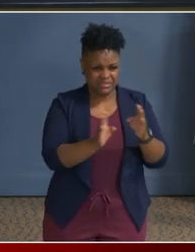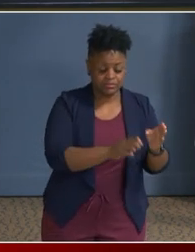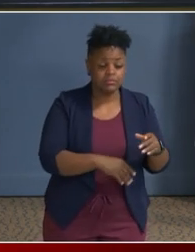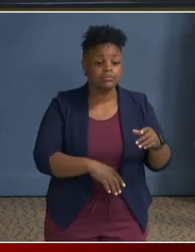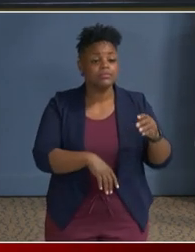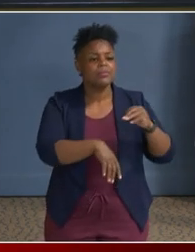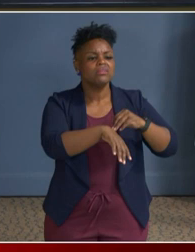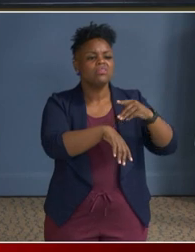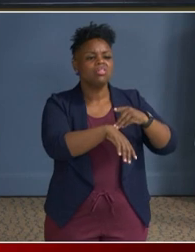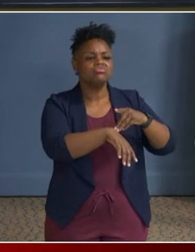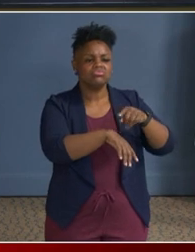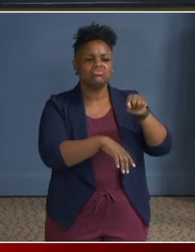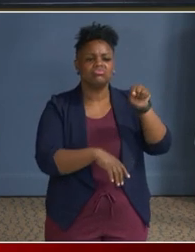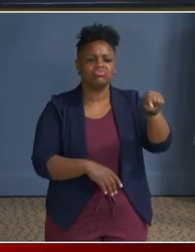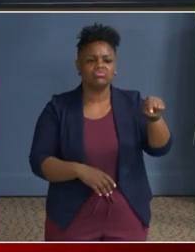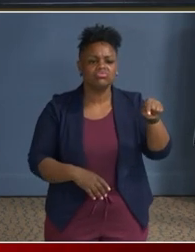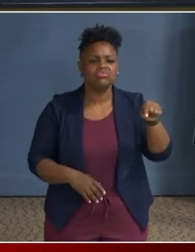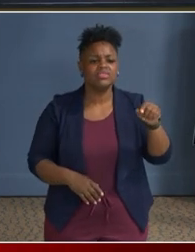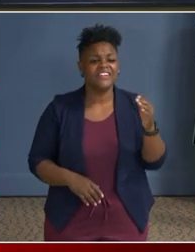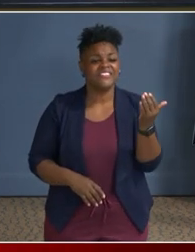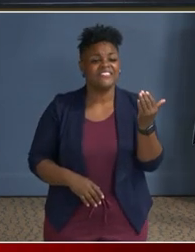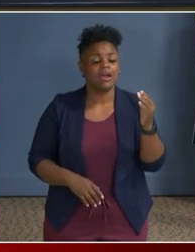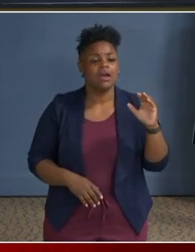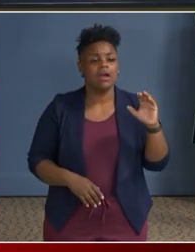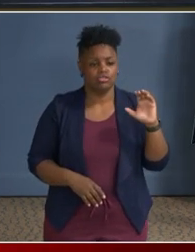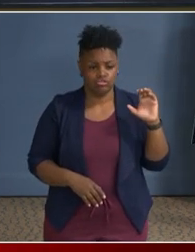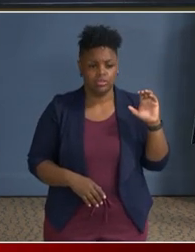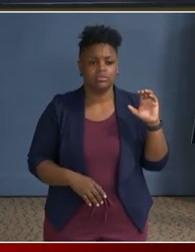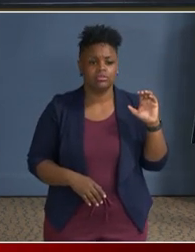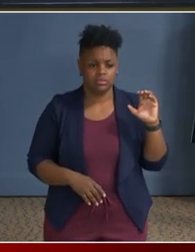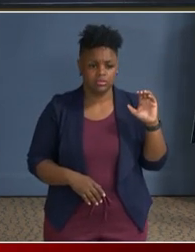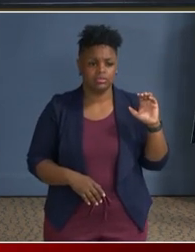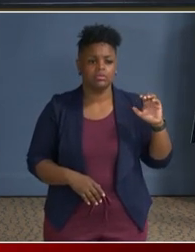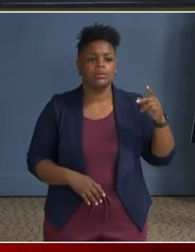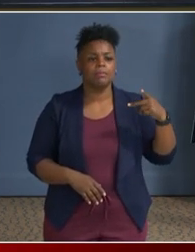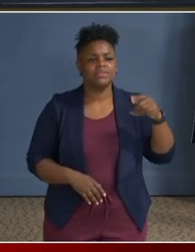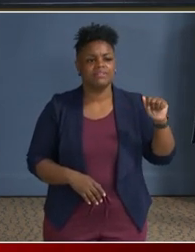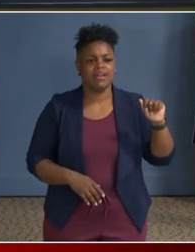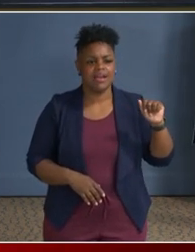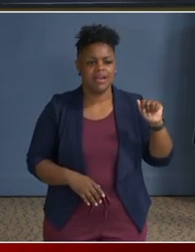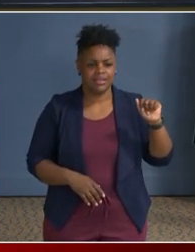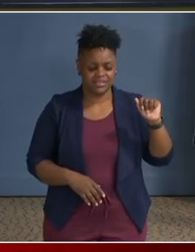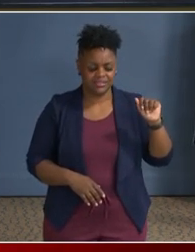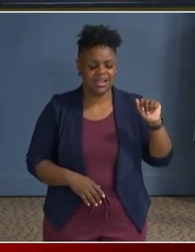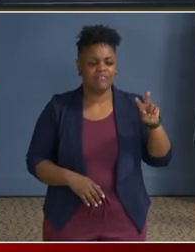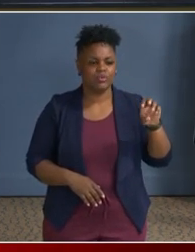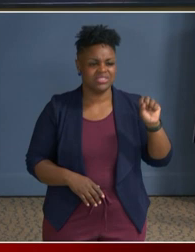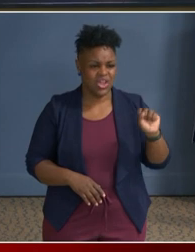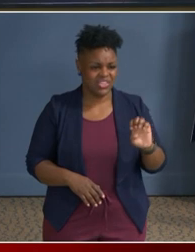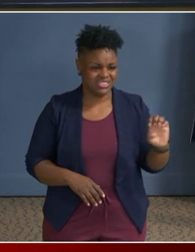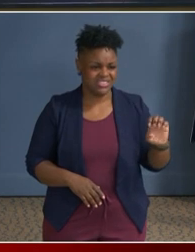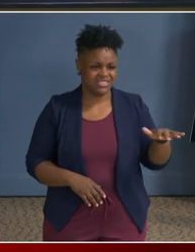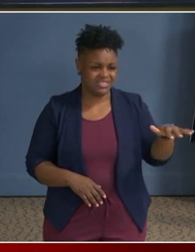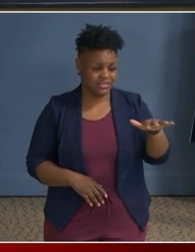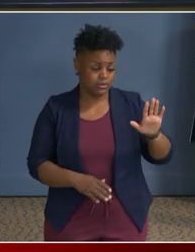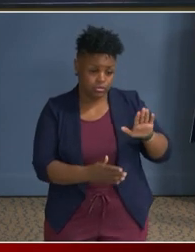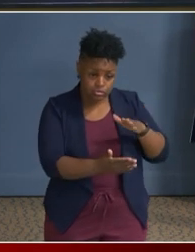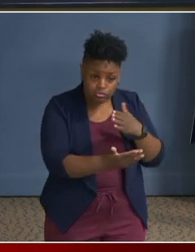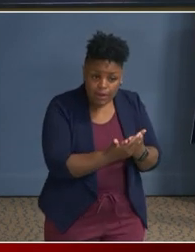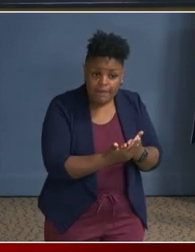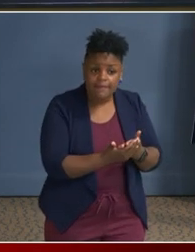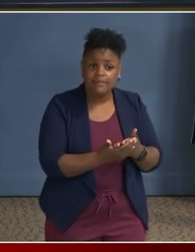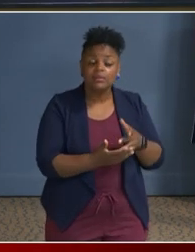in the 1500 block of Pennsylvania Avenue Southeast. When we arrived on the scene, we found an adult male who